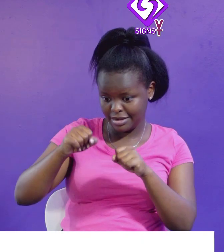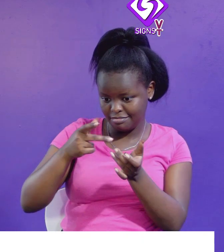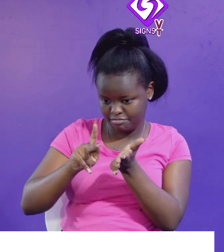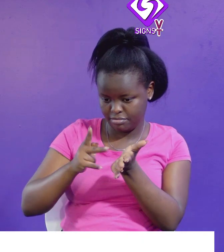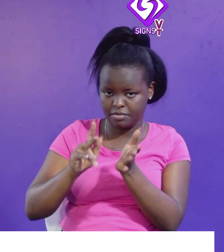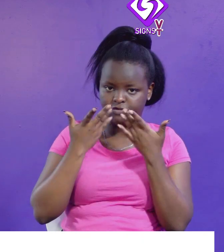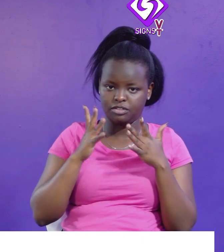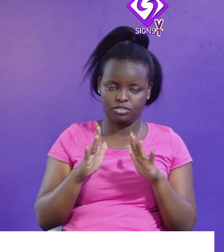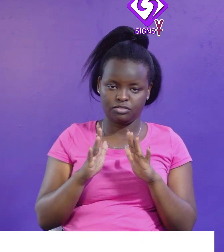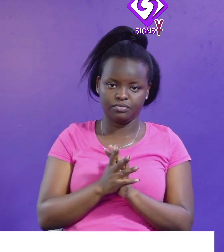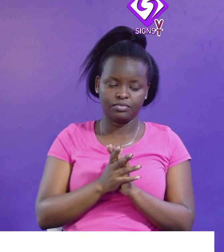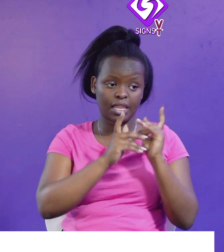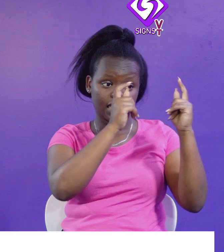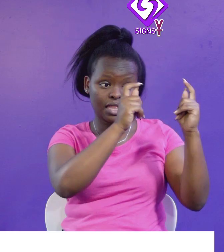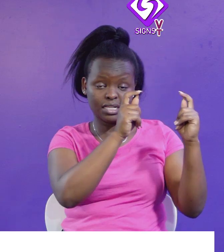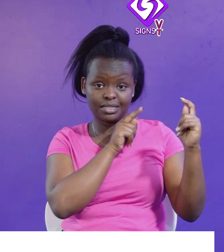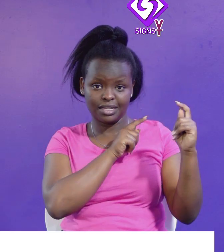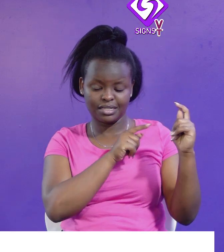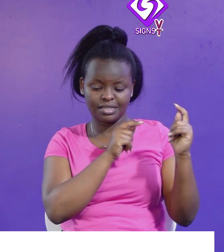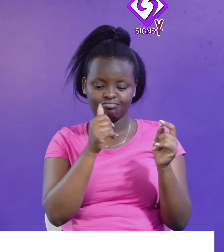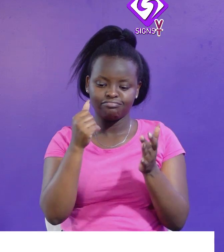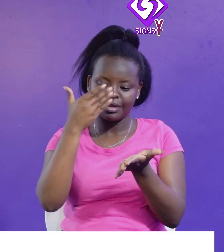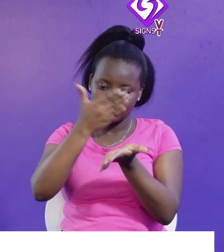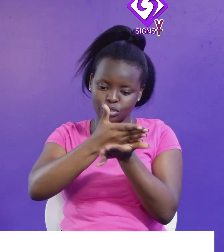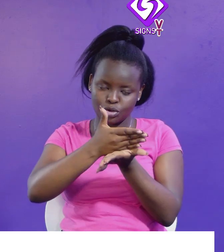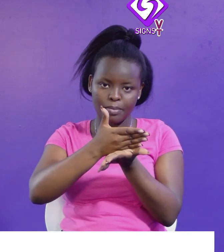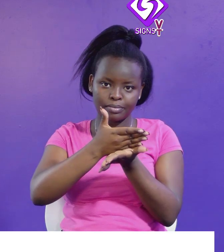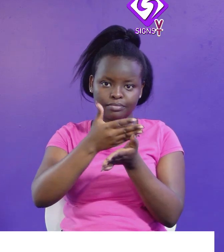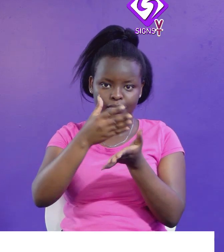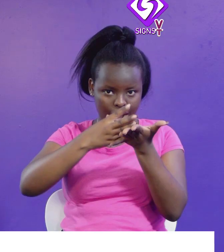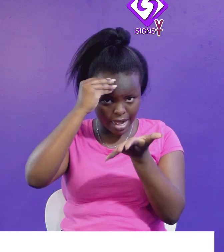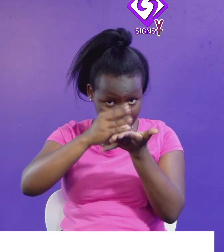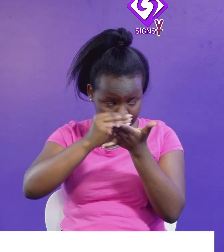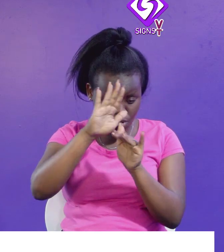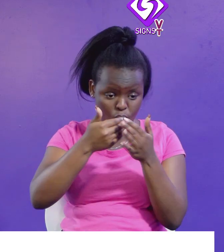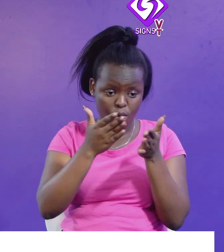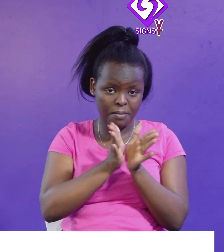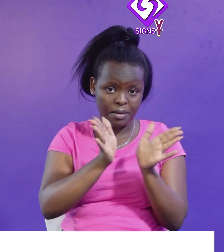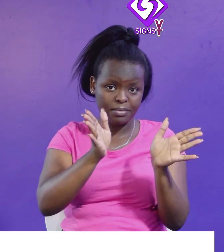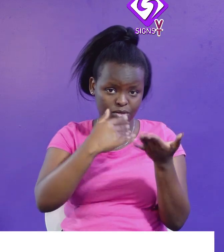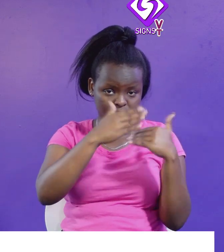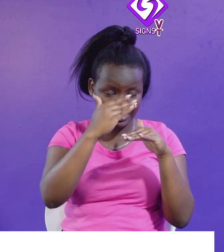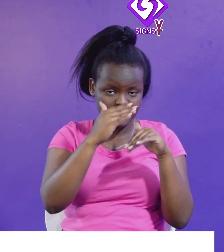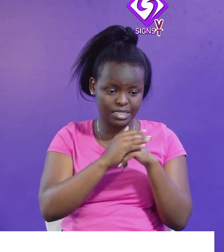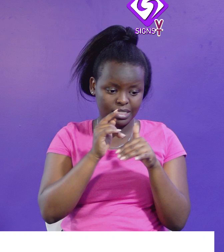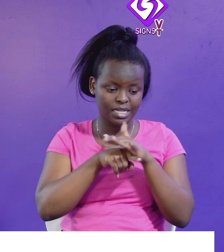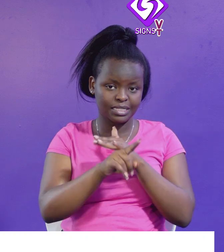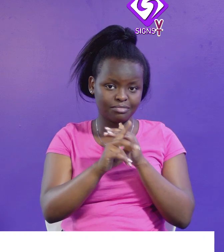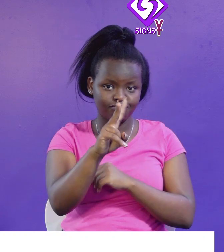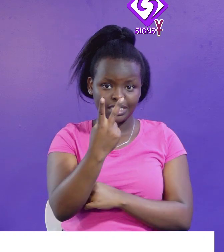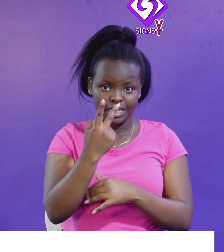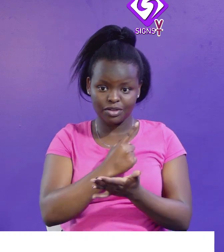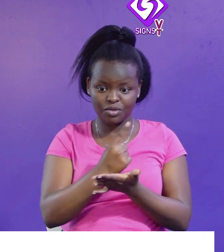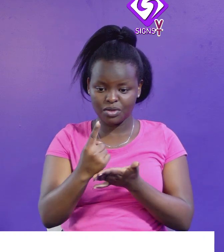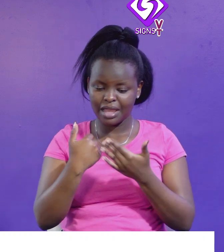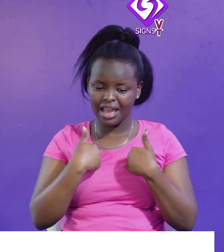The strike, which has brought learning to a halt in all public universities, entered its second week with no